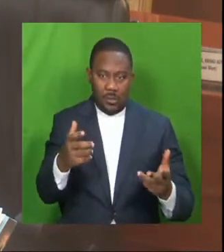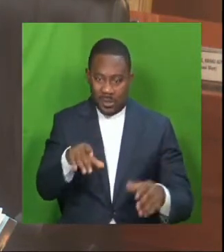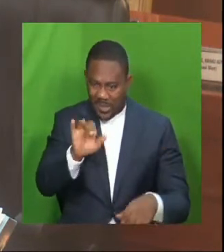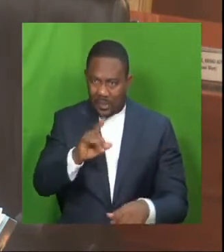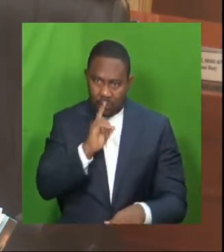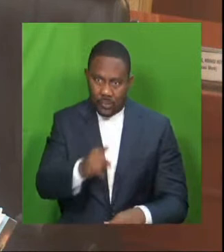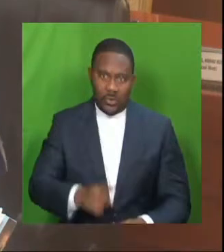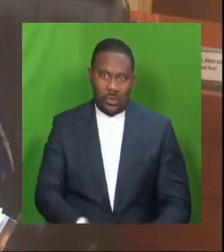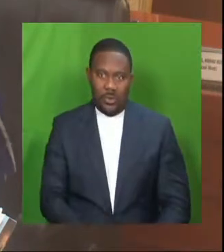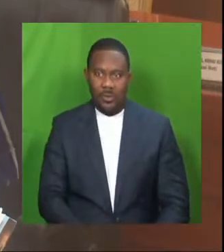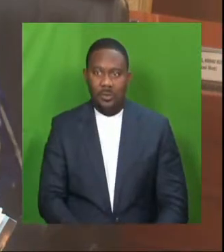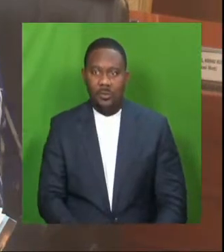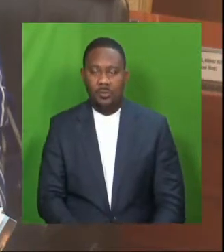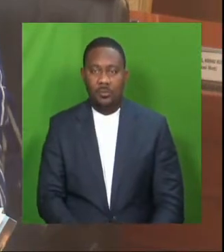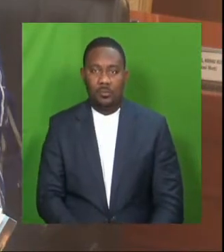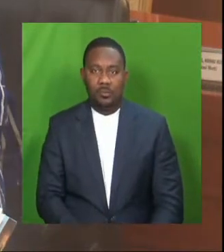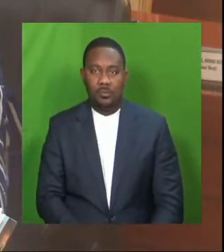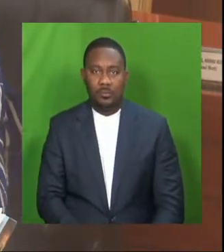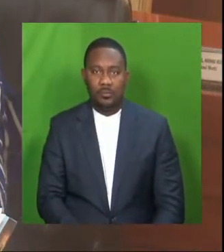again,